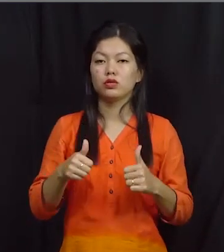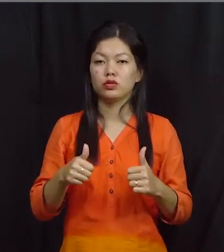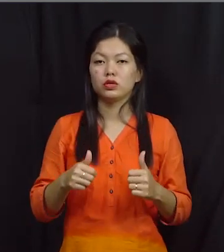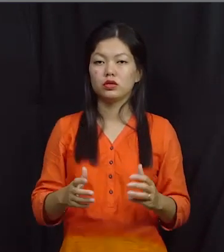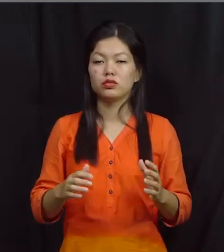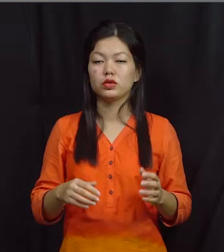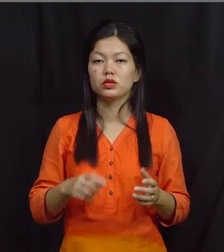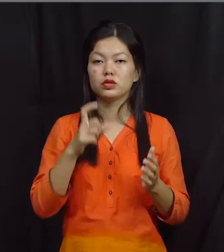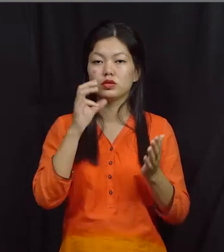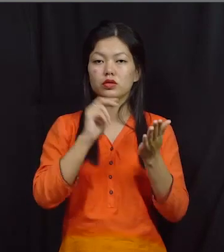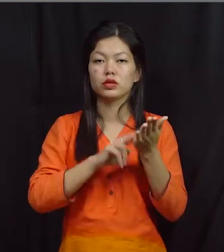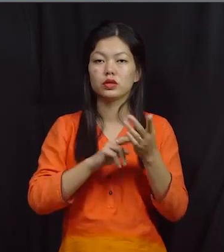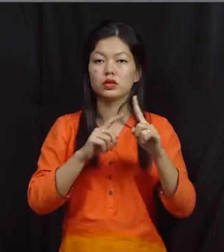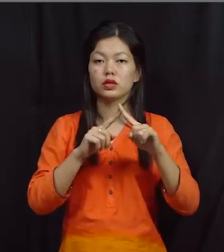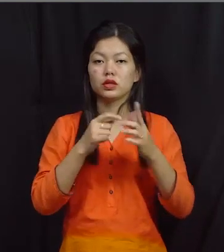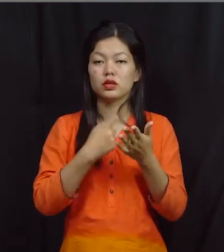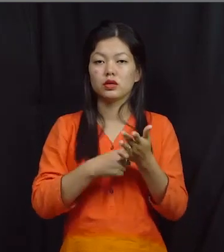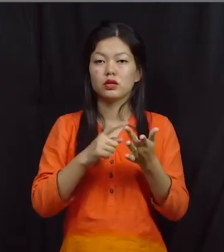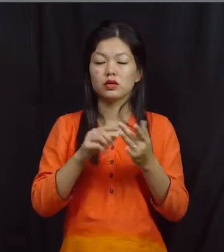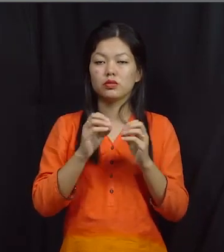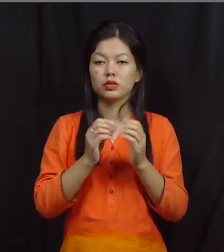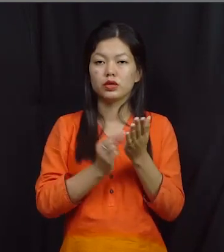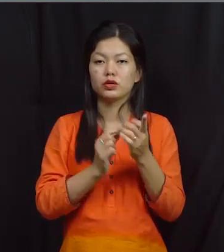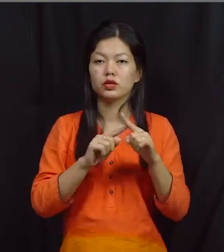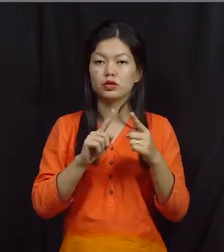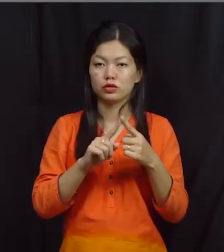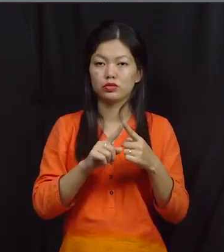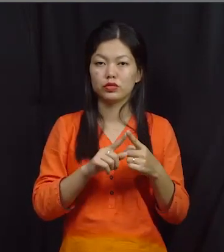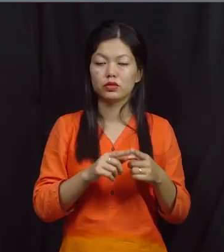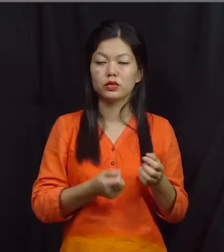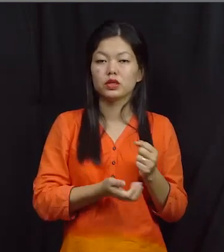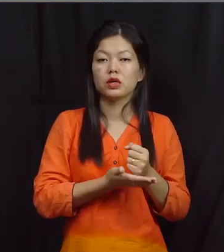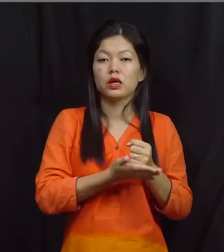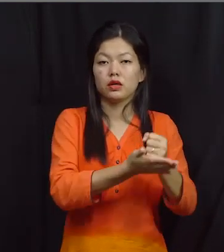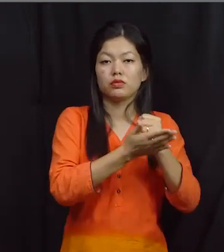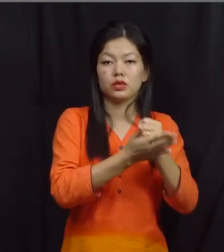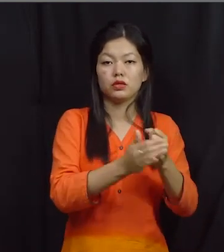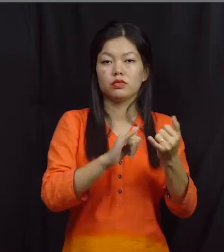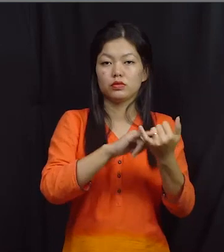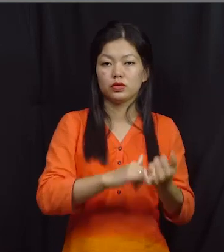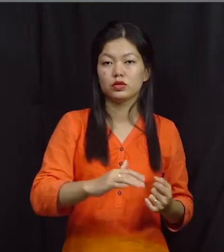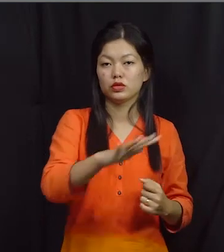some disadvantages, isn't it? So how can the disadvantages can be